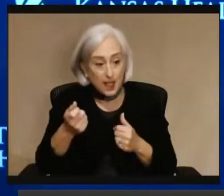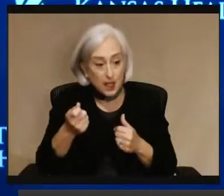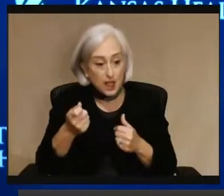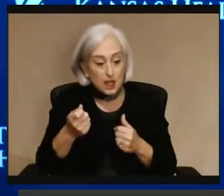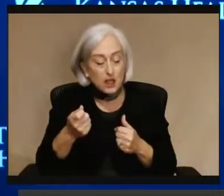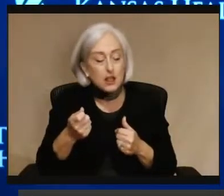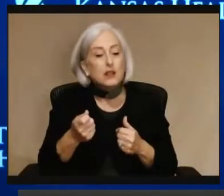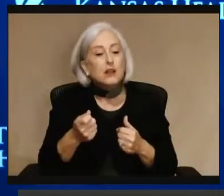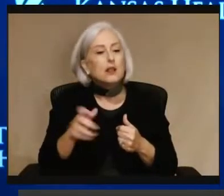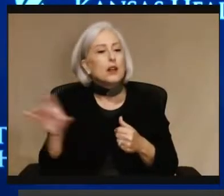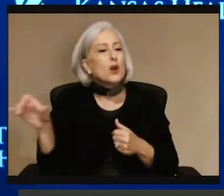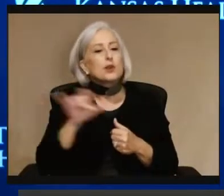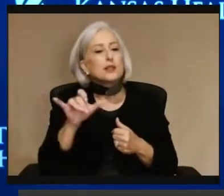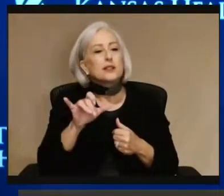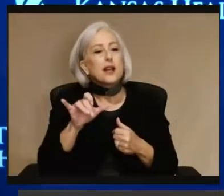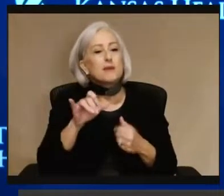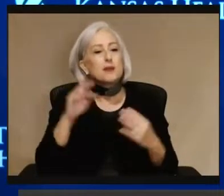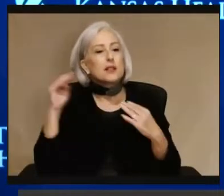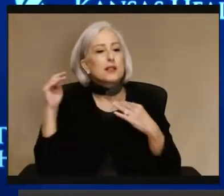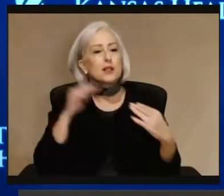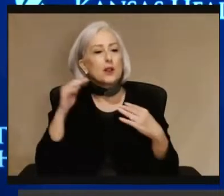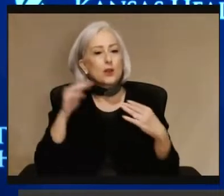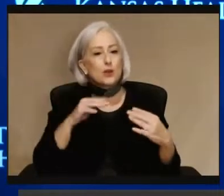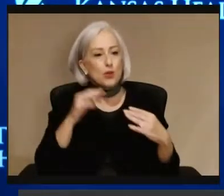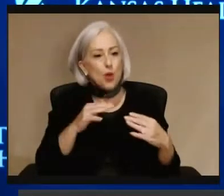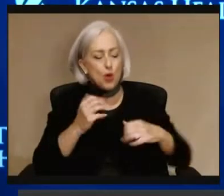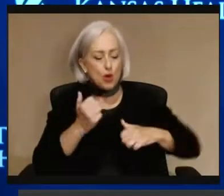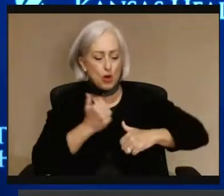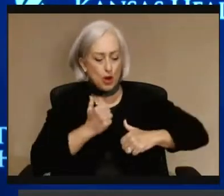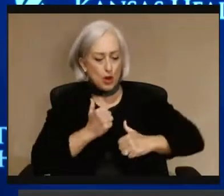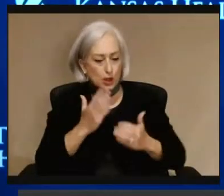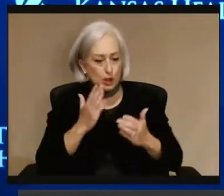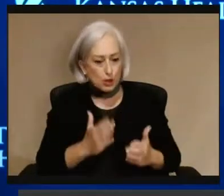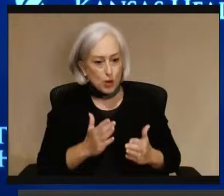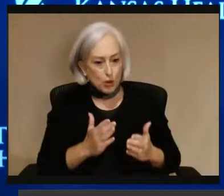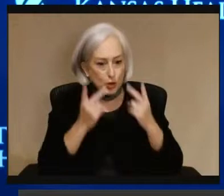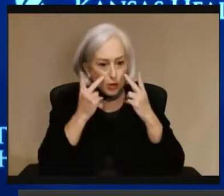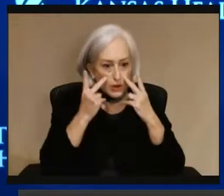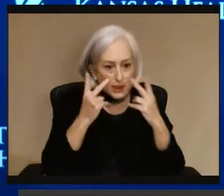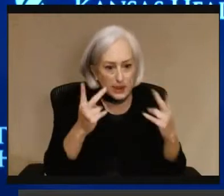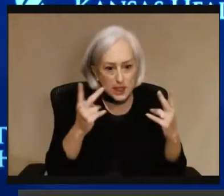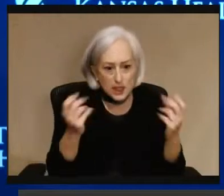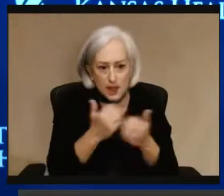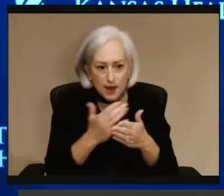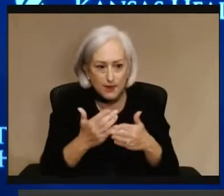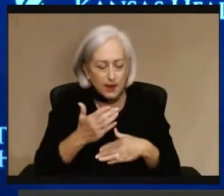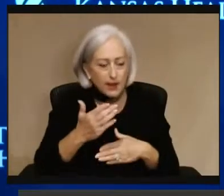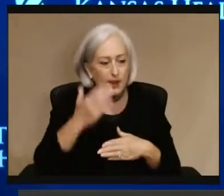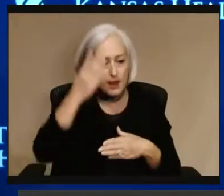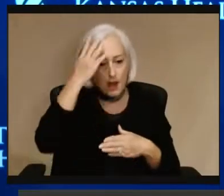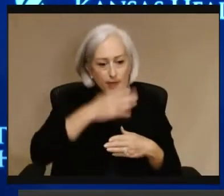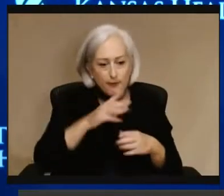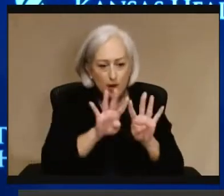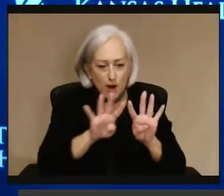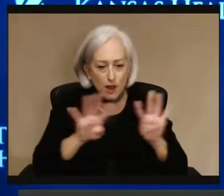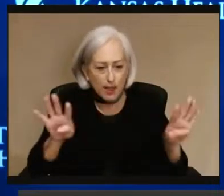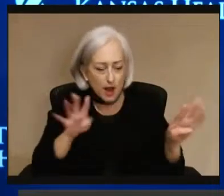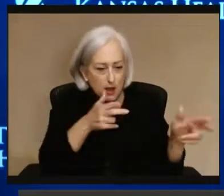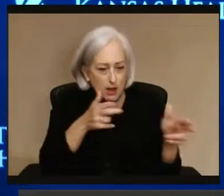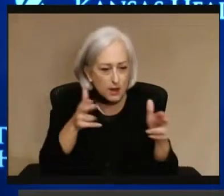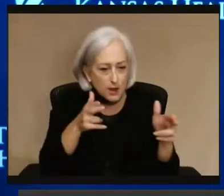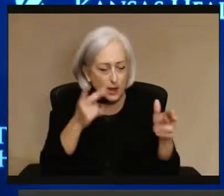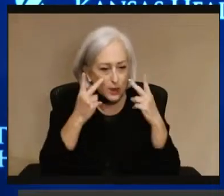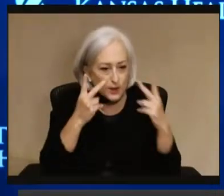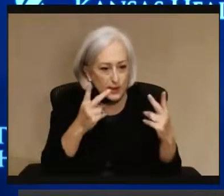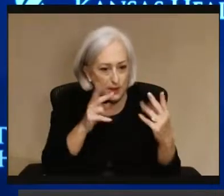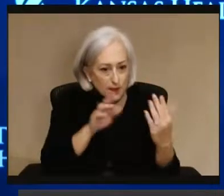line, but it's once you pull back into a safe place, that's where the cracks start to form and show, and where we start to see kind of some